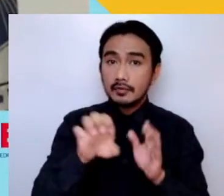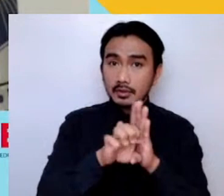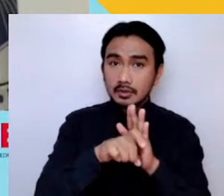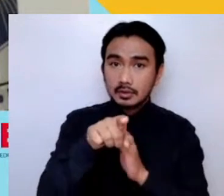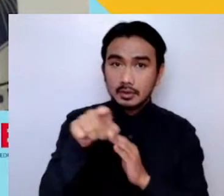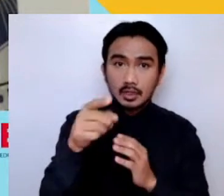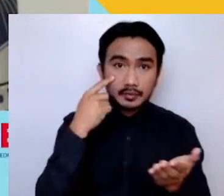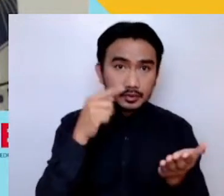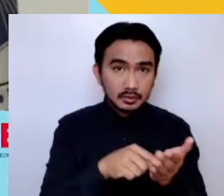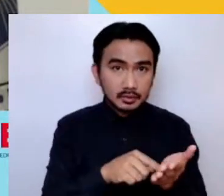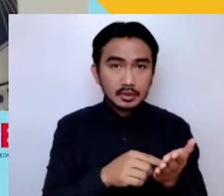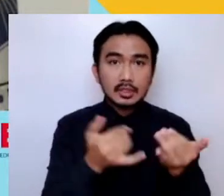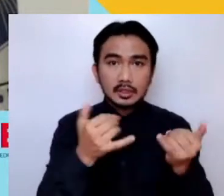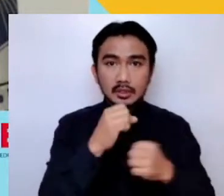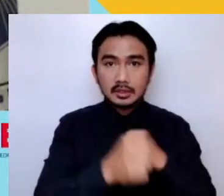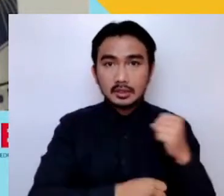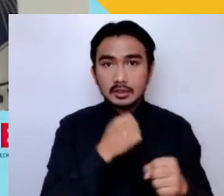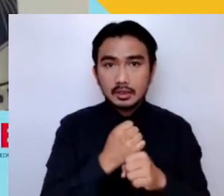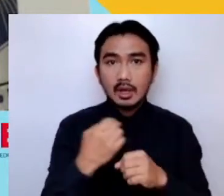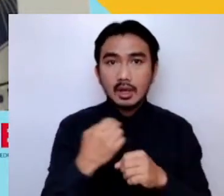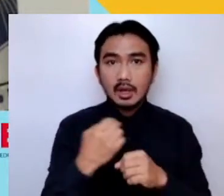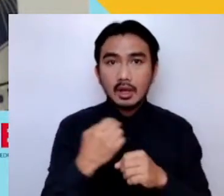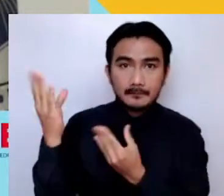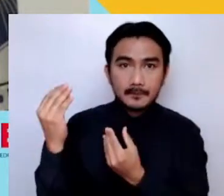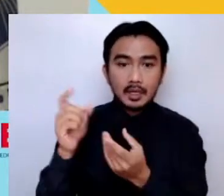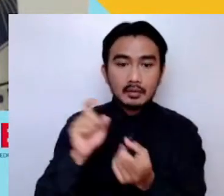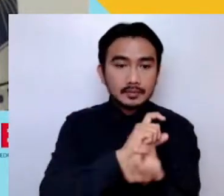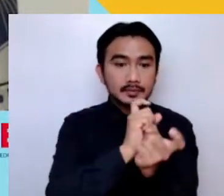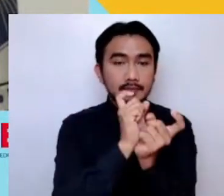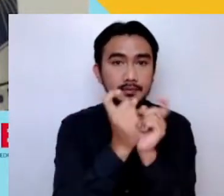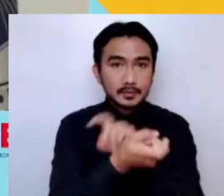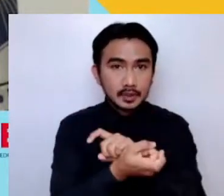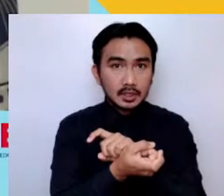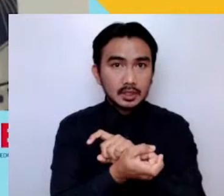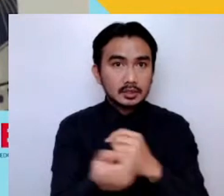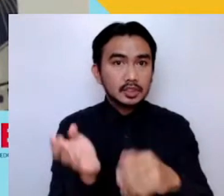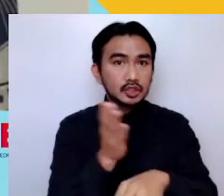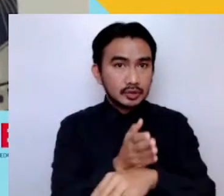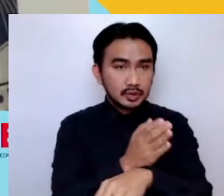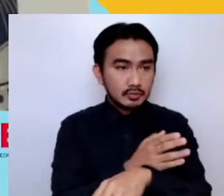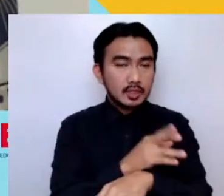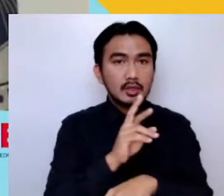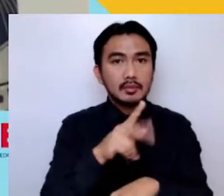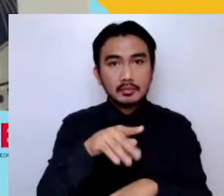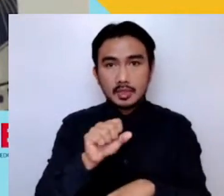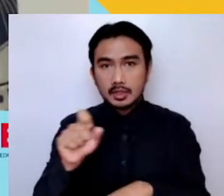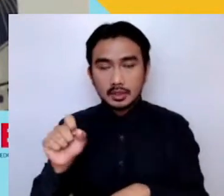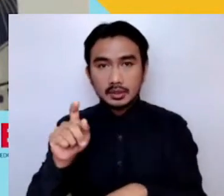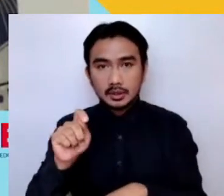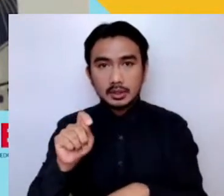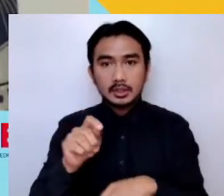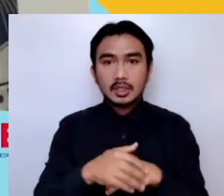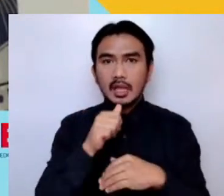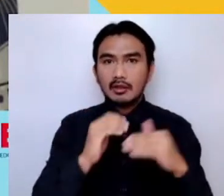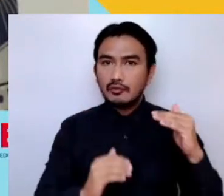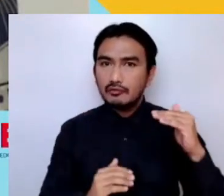this year's updates or changes in the RPMS-PPST are not as extreme as they seem to